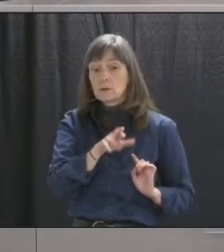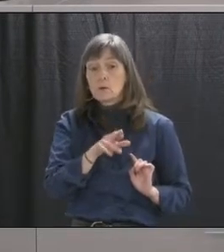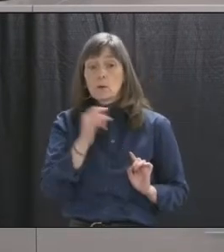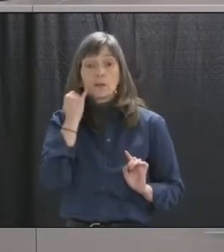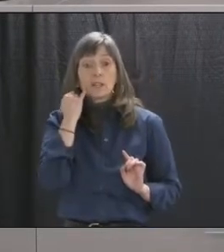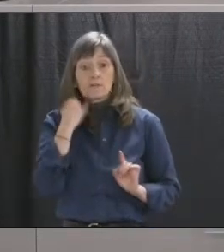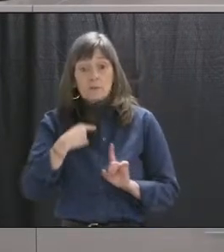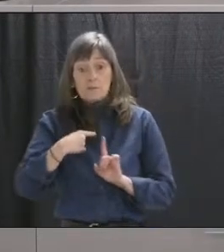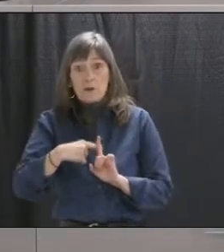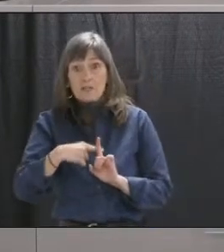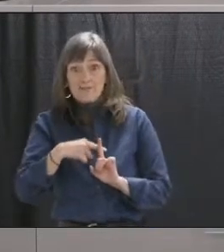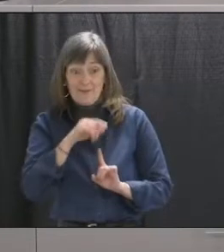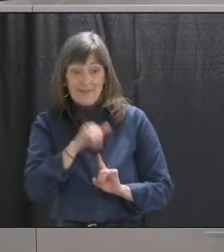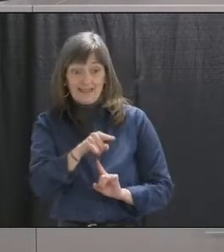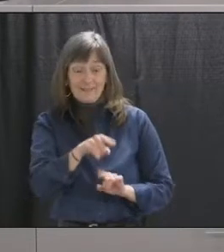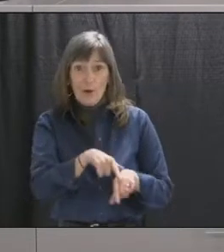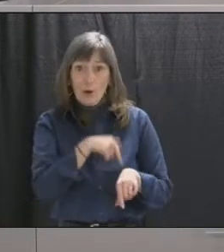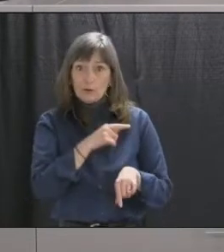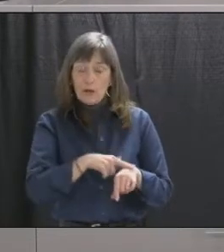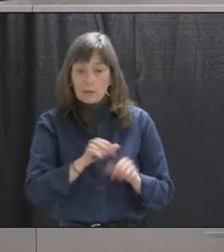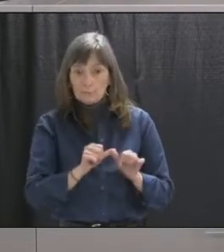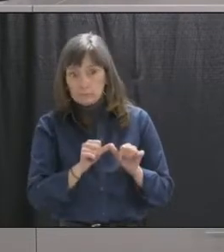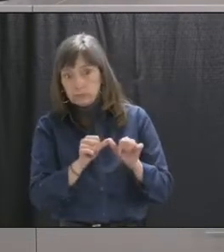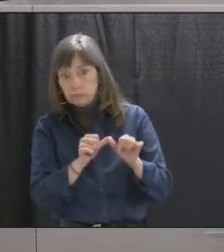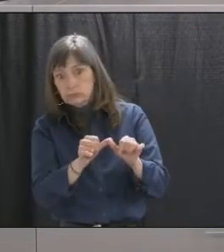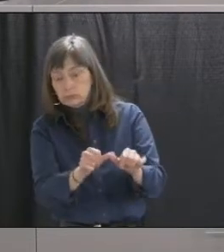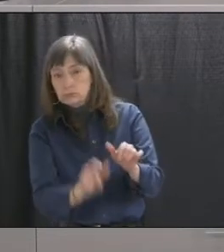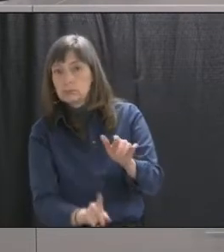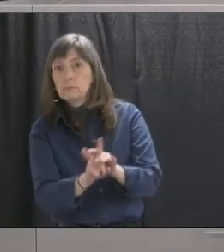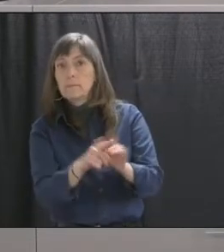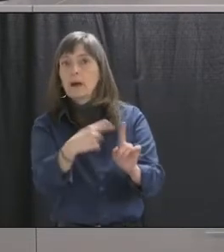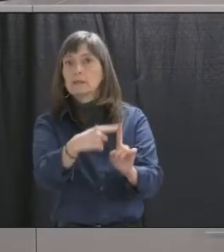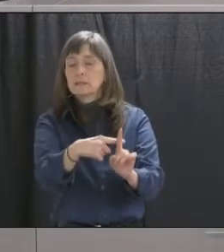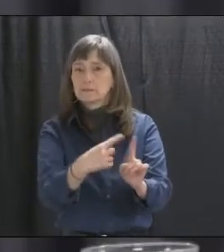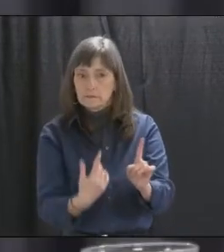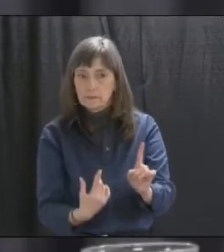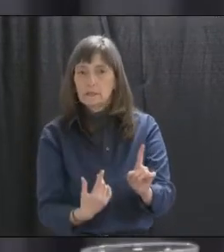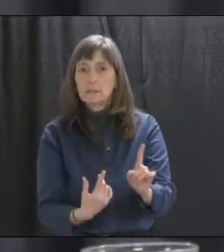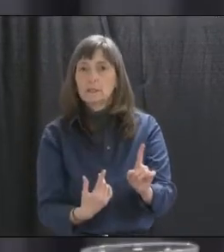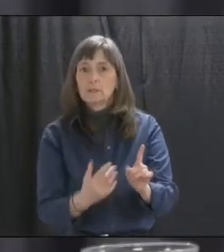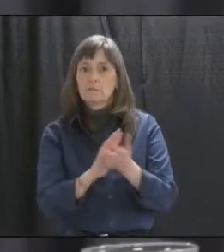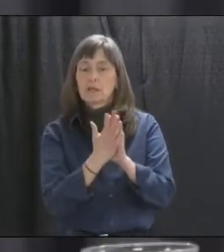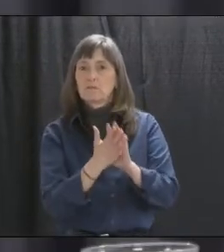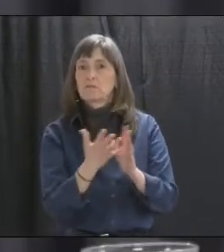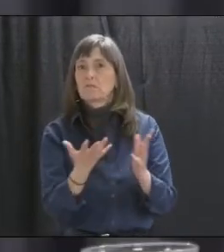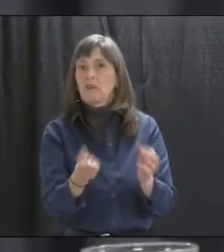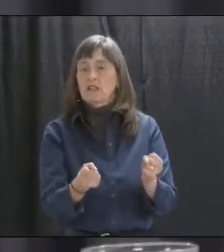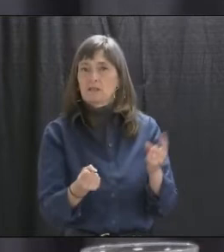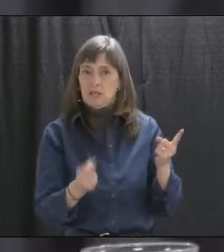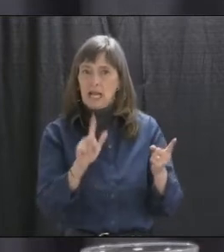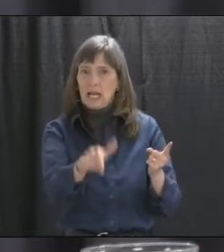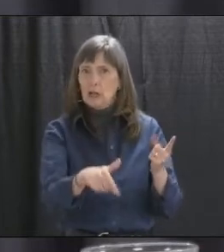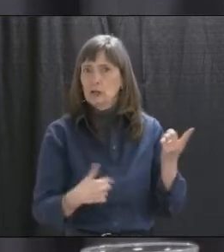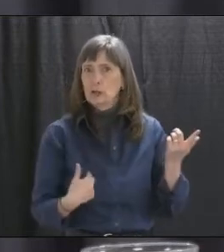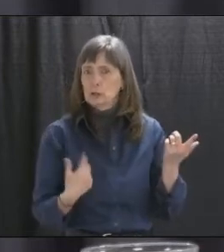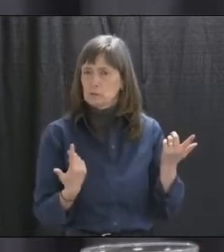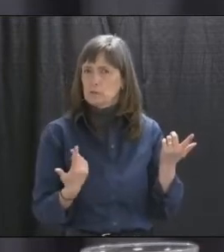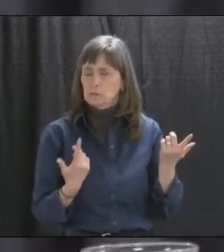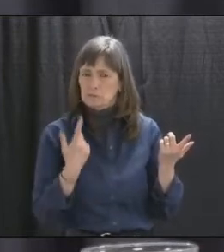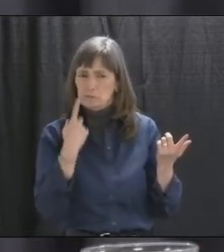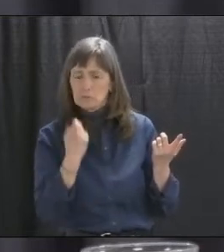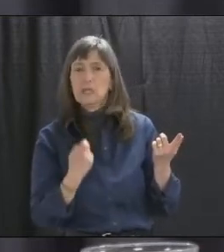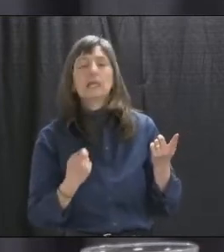showing positive results for a longer period of time? We do know that people turn positive quite late in the incubation periods.